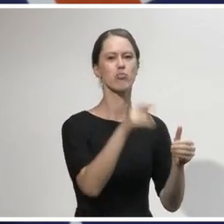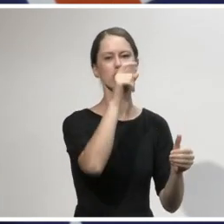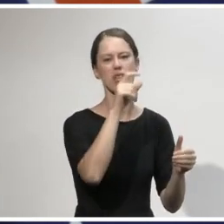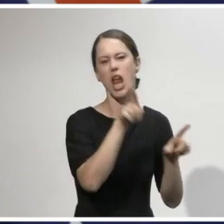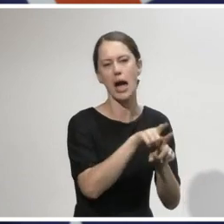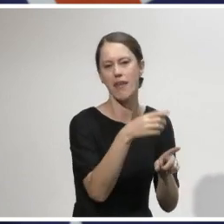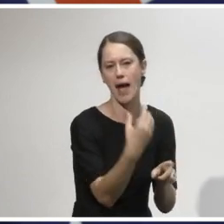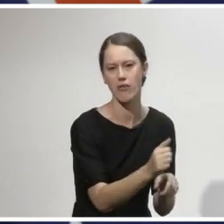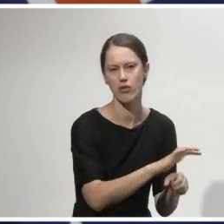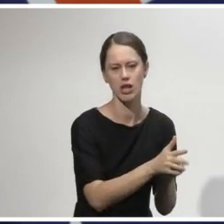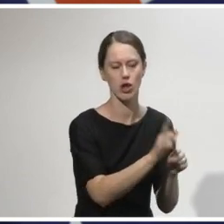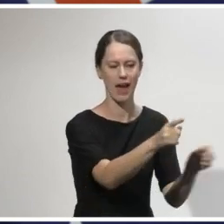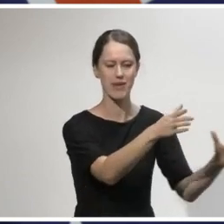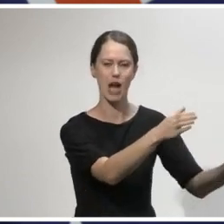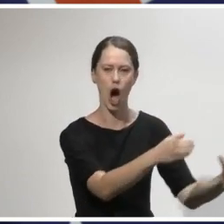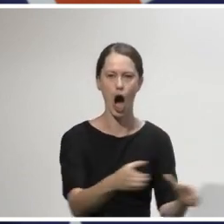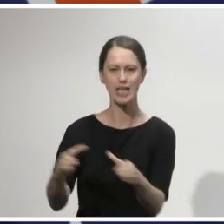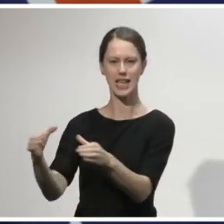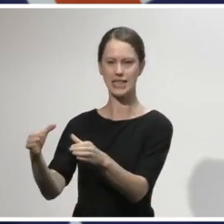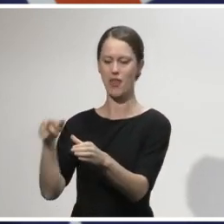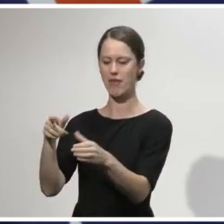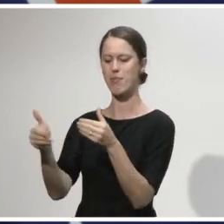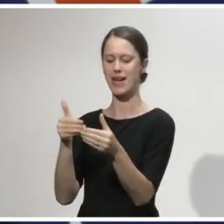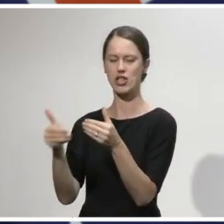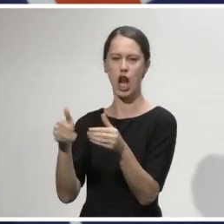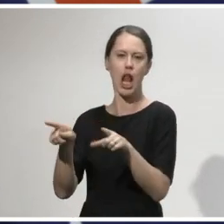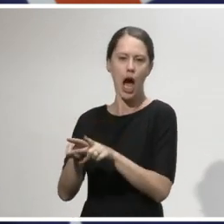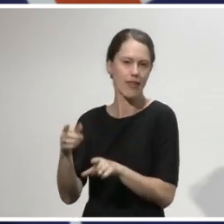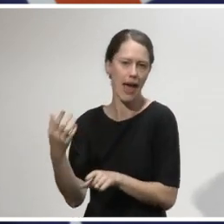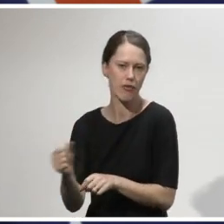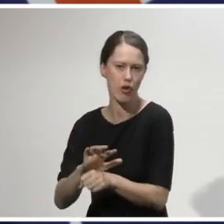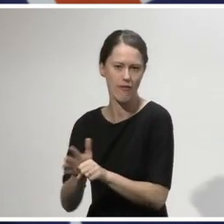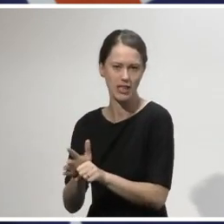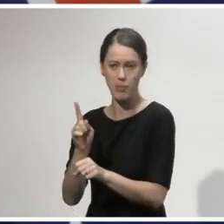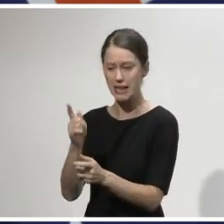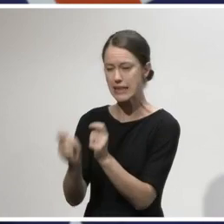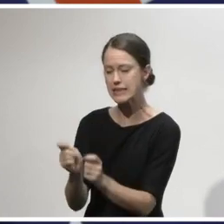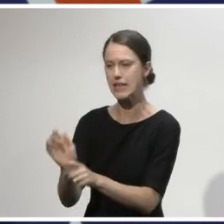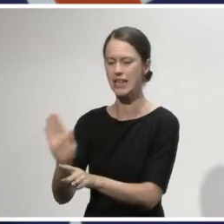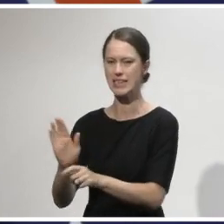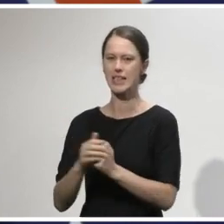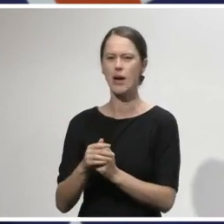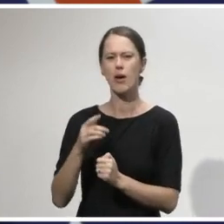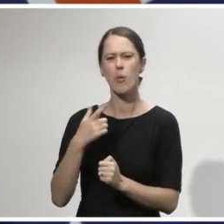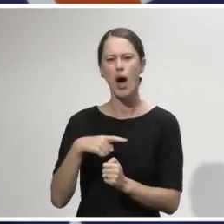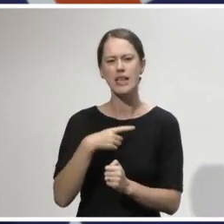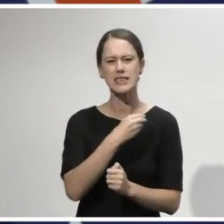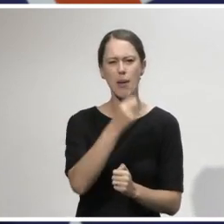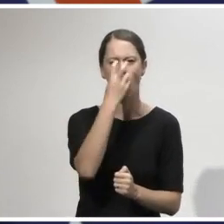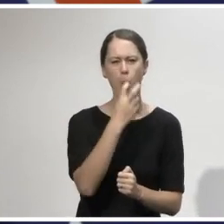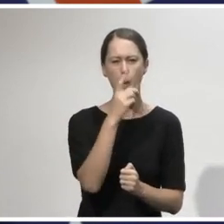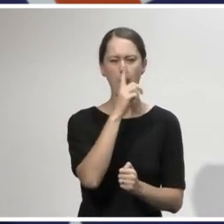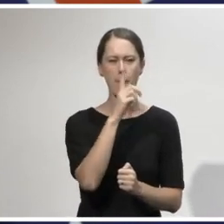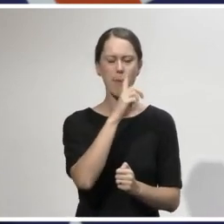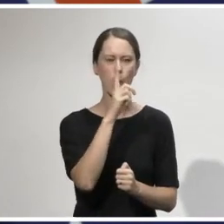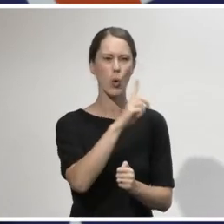so they have been isolated and they're being managed appropriately. And my point is that for some elderly patients in that situation,